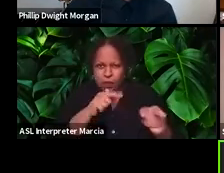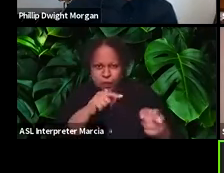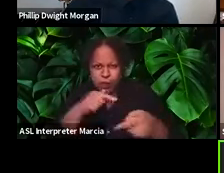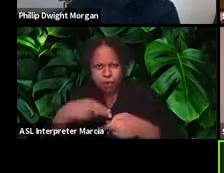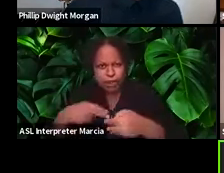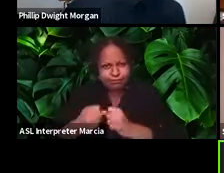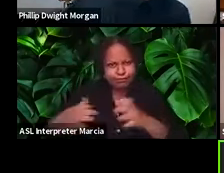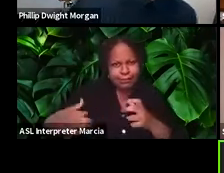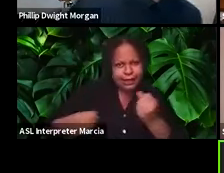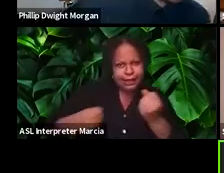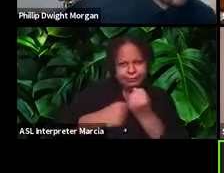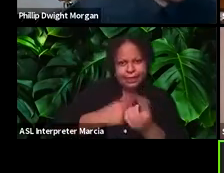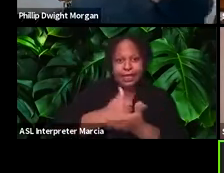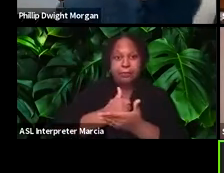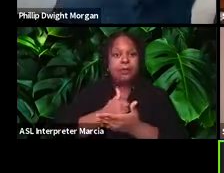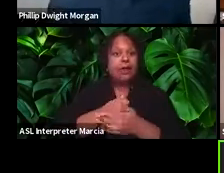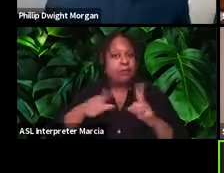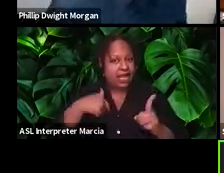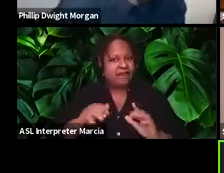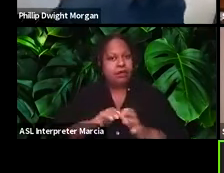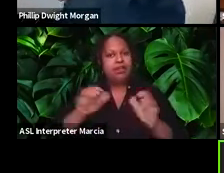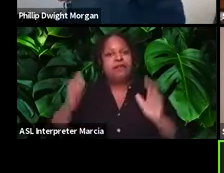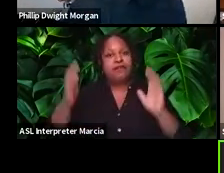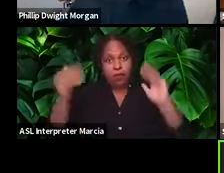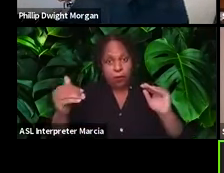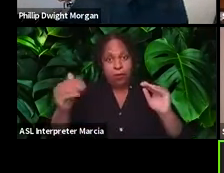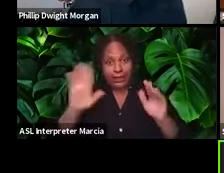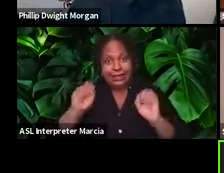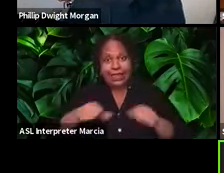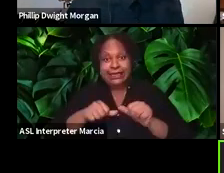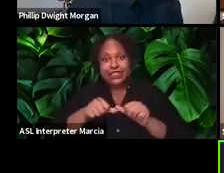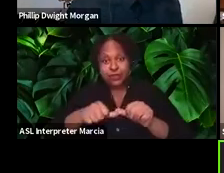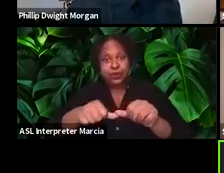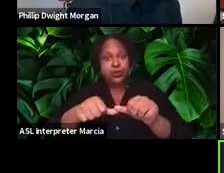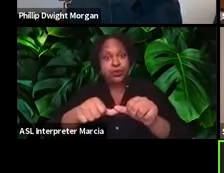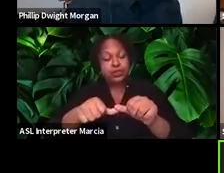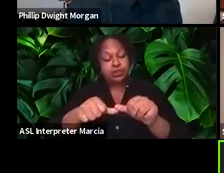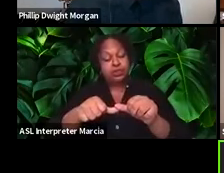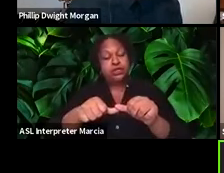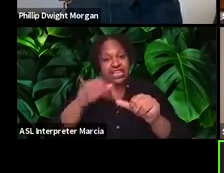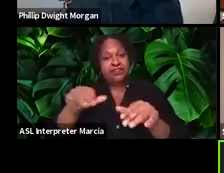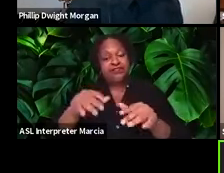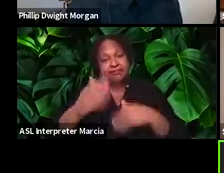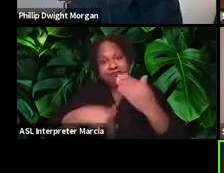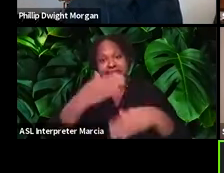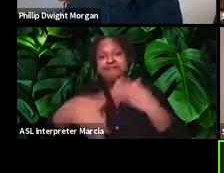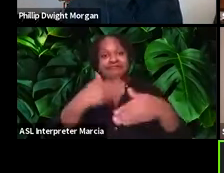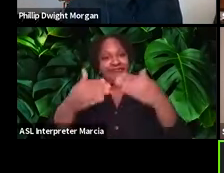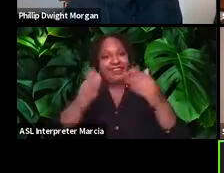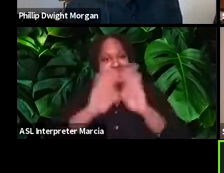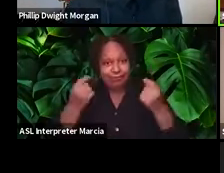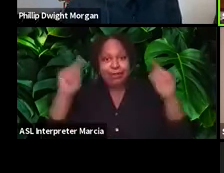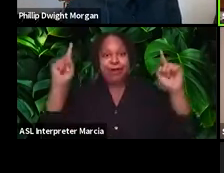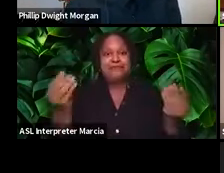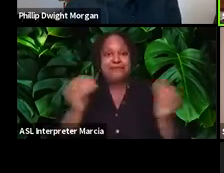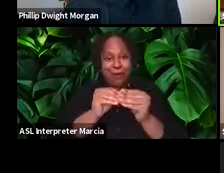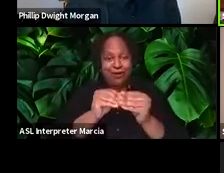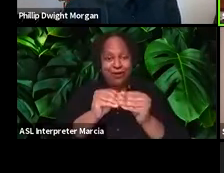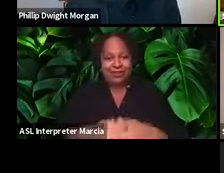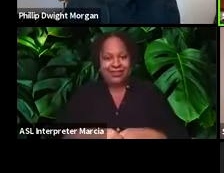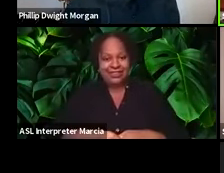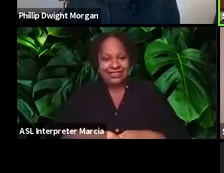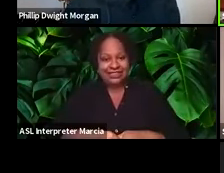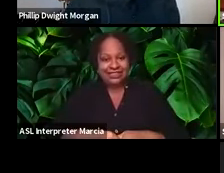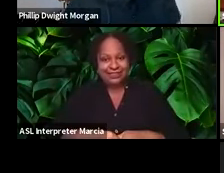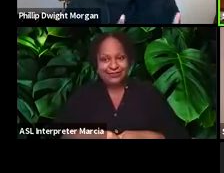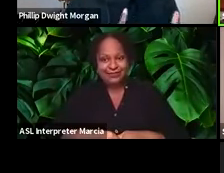along. But I have so much hope for what we can continue to accomplish as long as we keep going. I agree. I